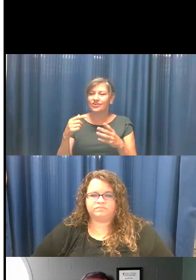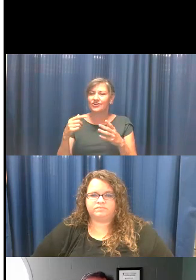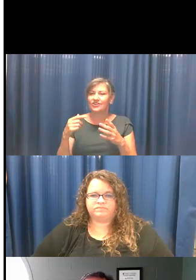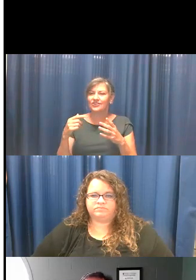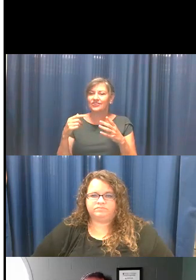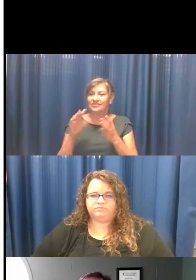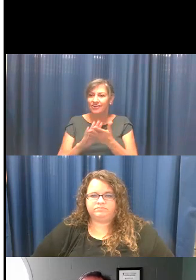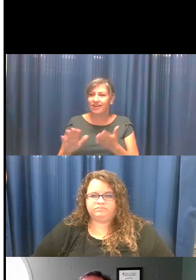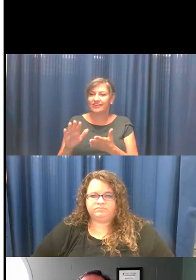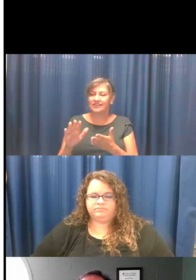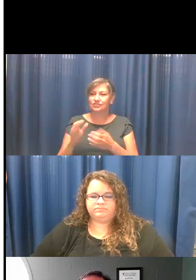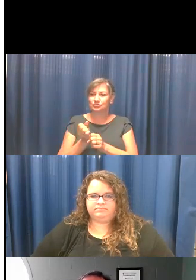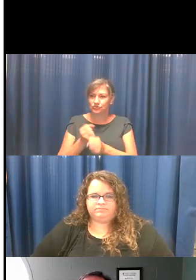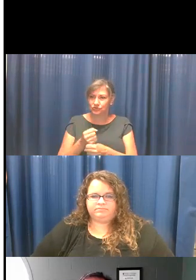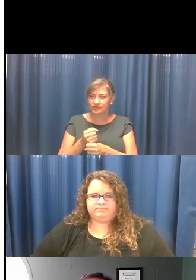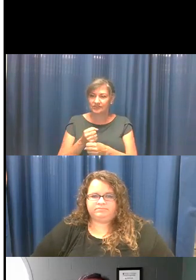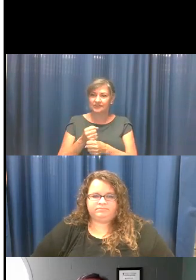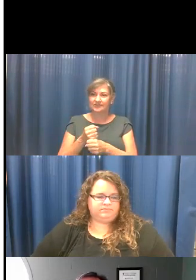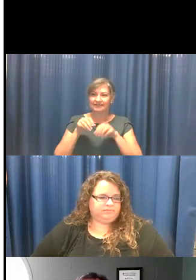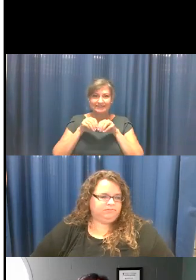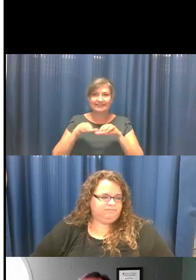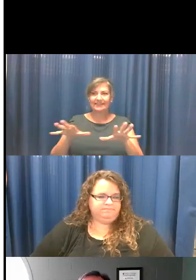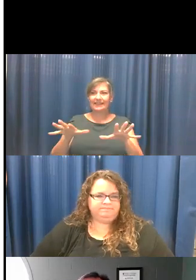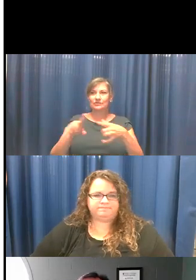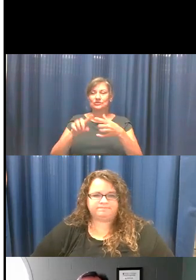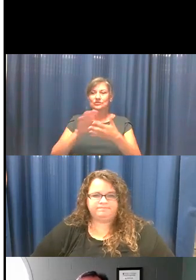and helping put out into our community